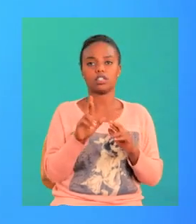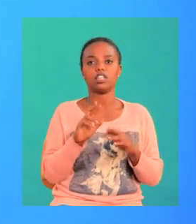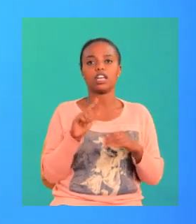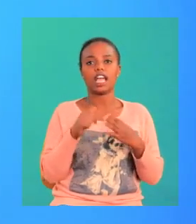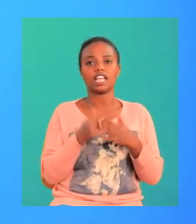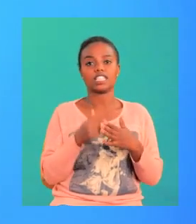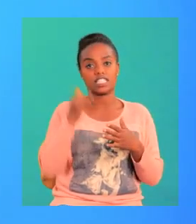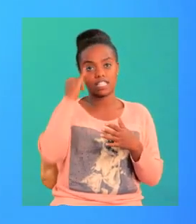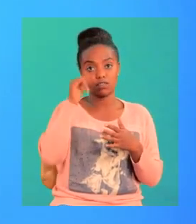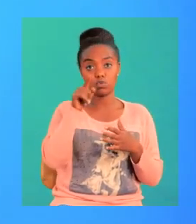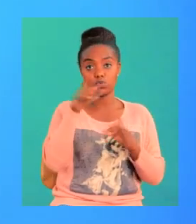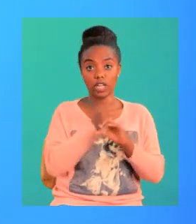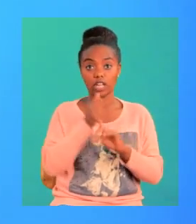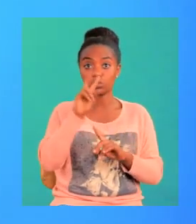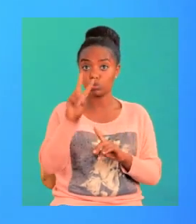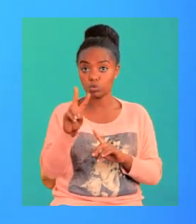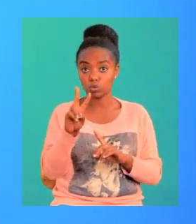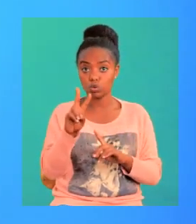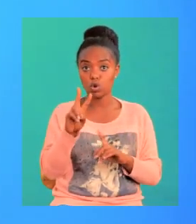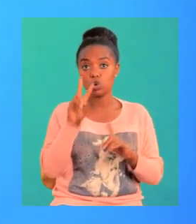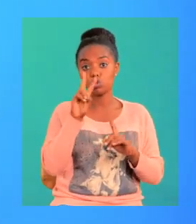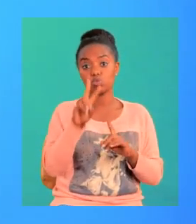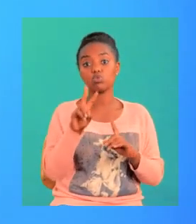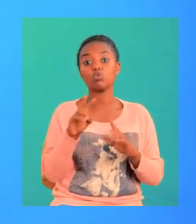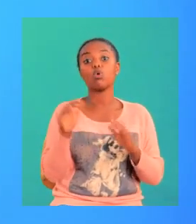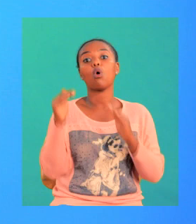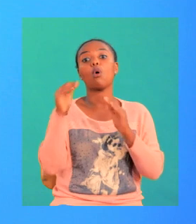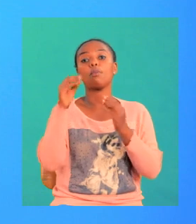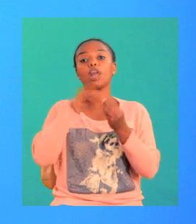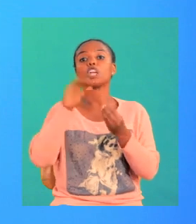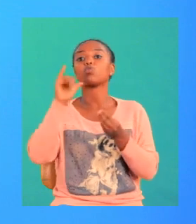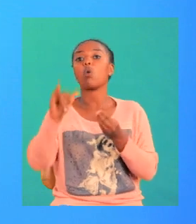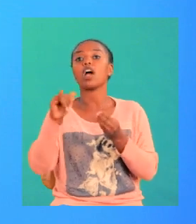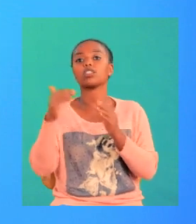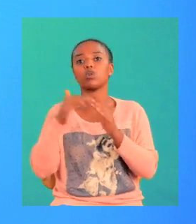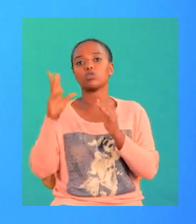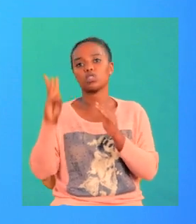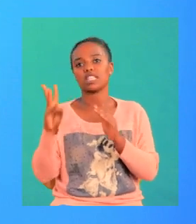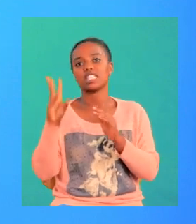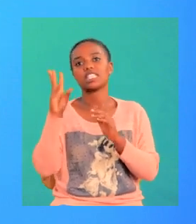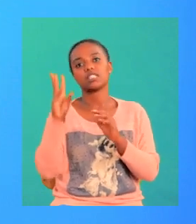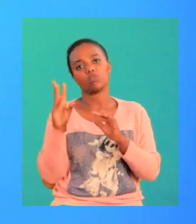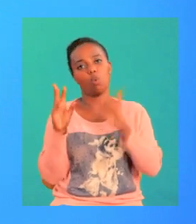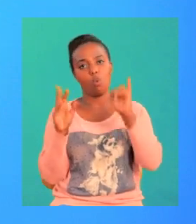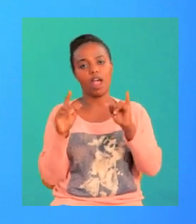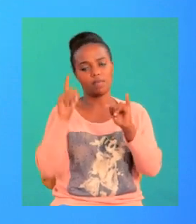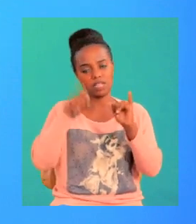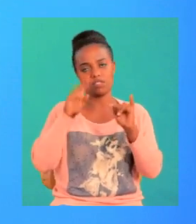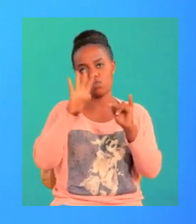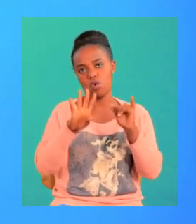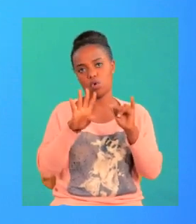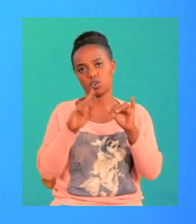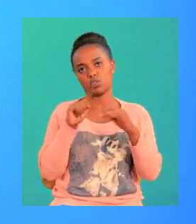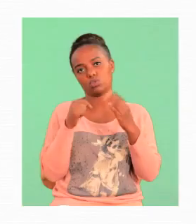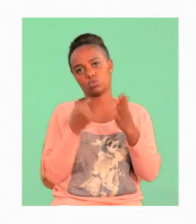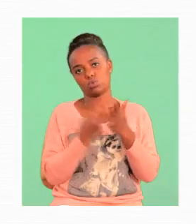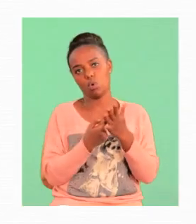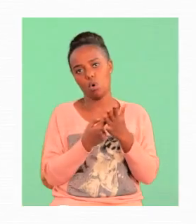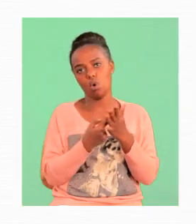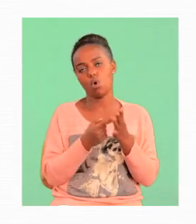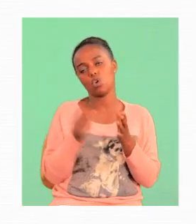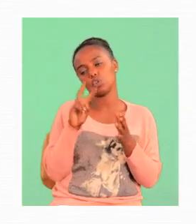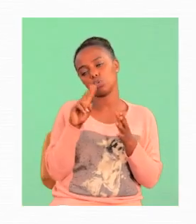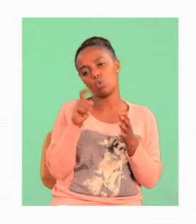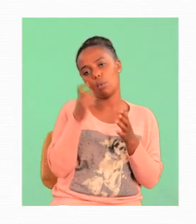if you take 2, 2 plus y 6, y must be 4. 4 is in A. So